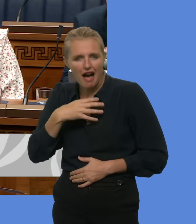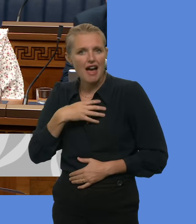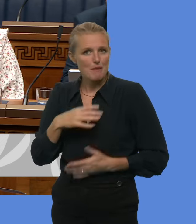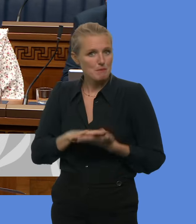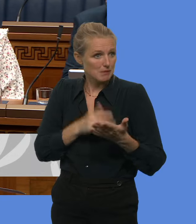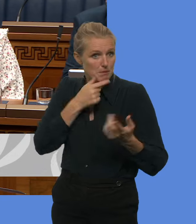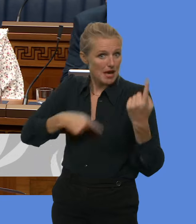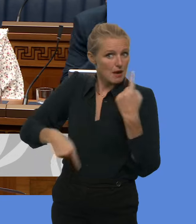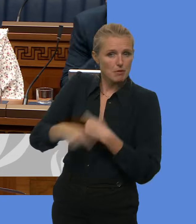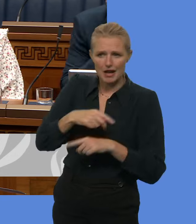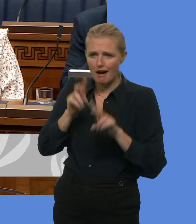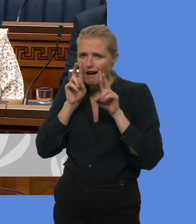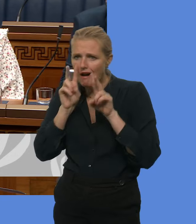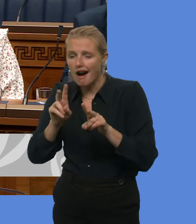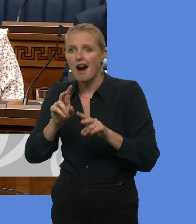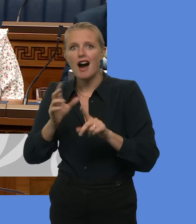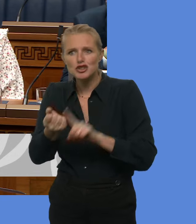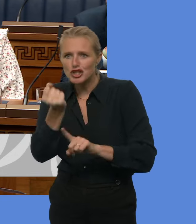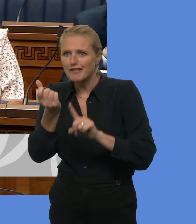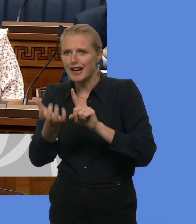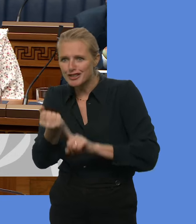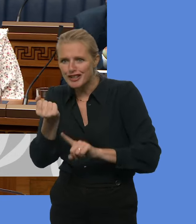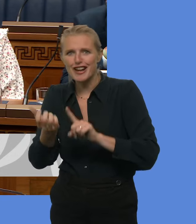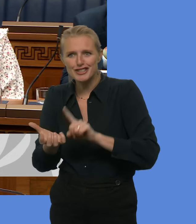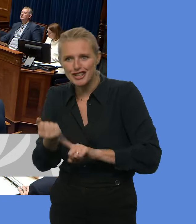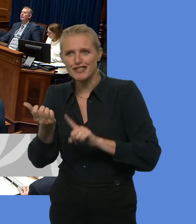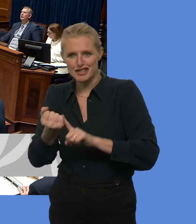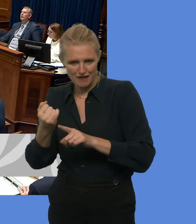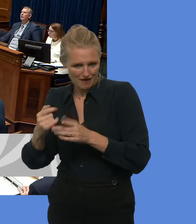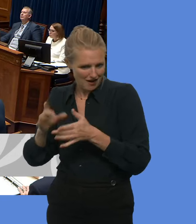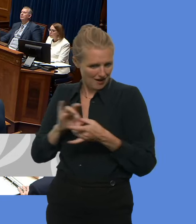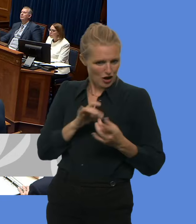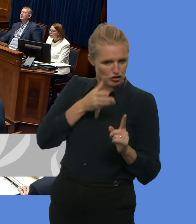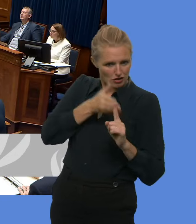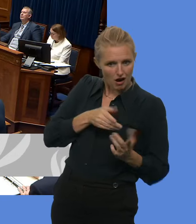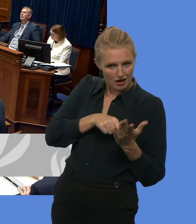the continual improvements against the targets that we will set. Jerry